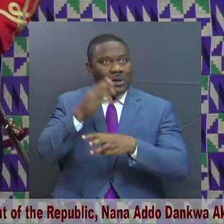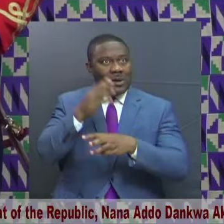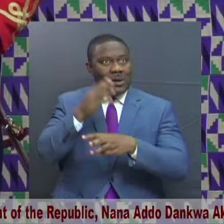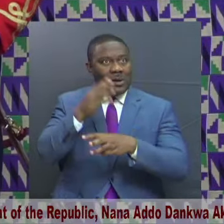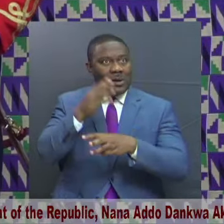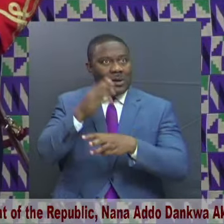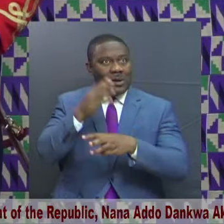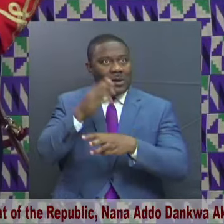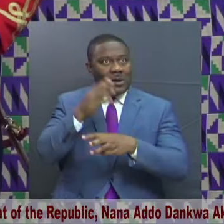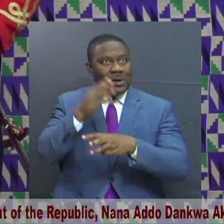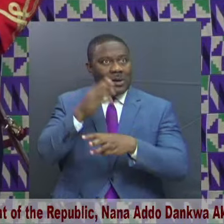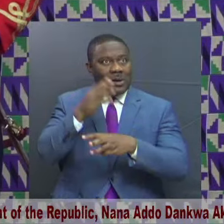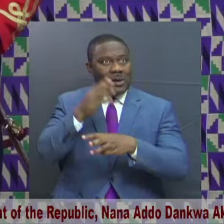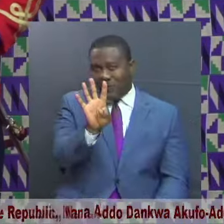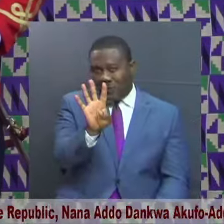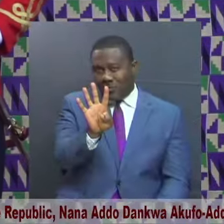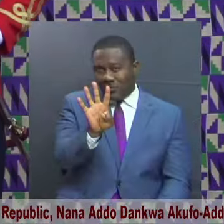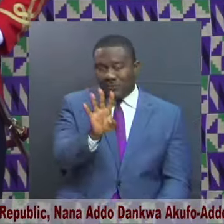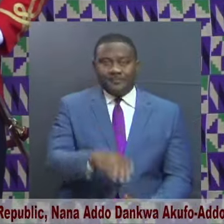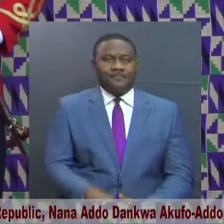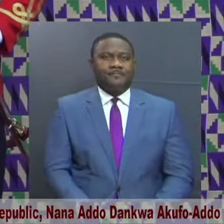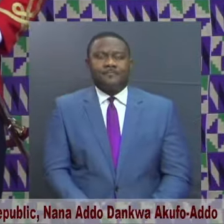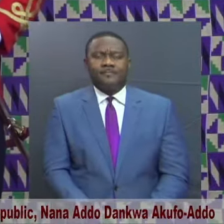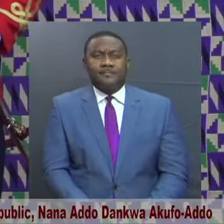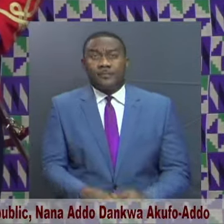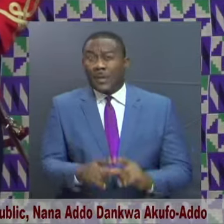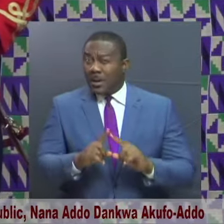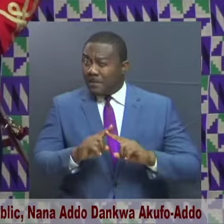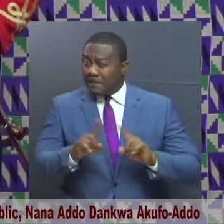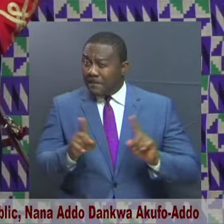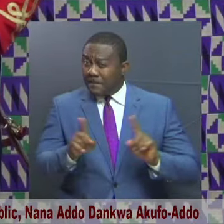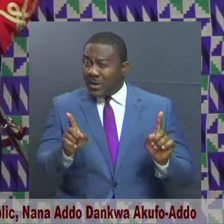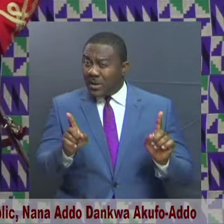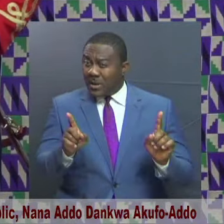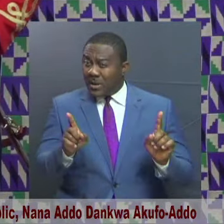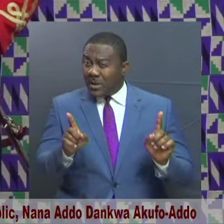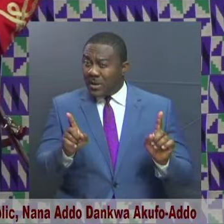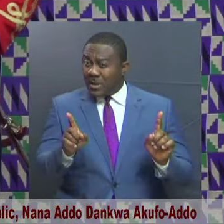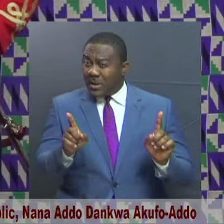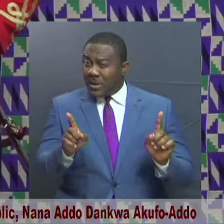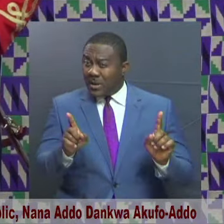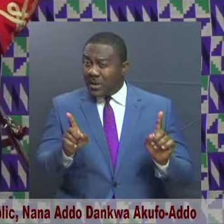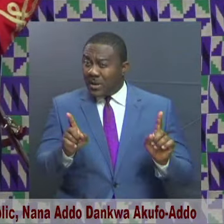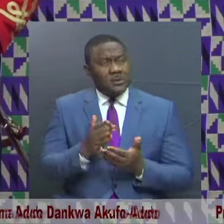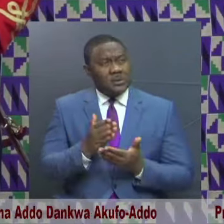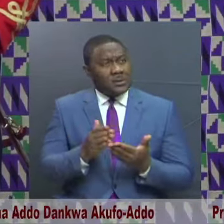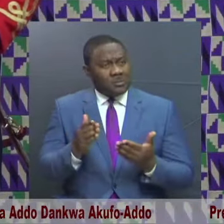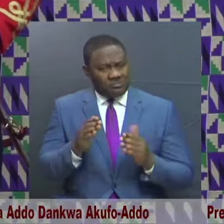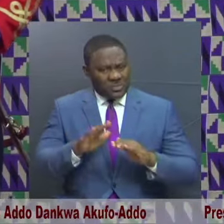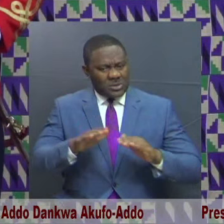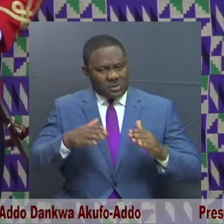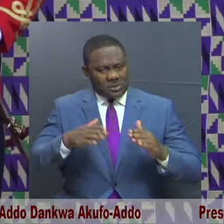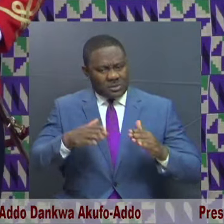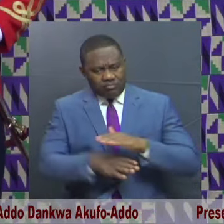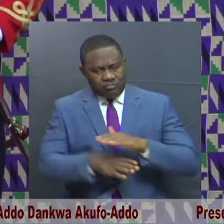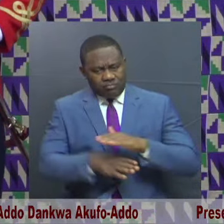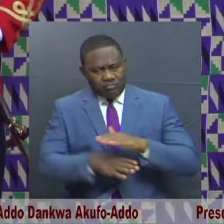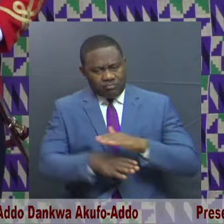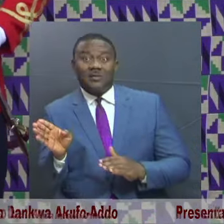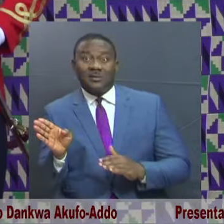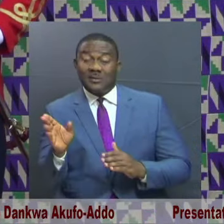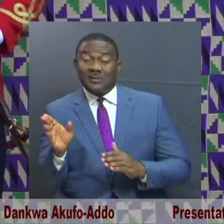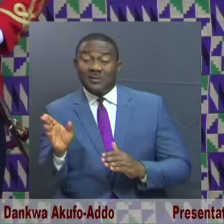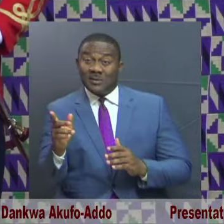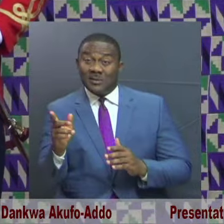fall unfortunately quite a number of children still manage to slip out of the net and Miss goinging to school